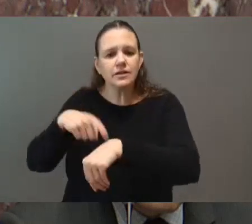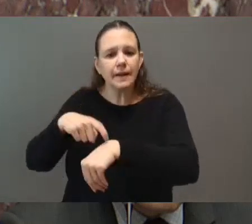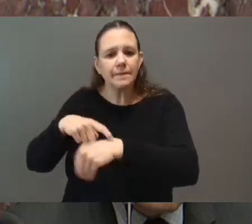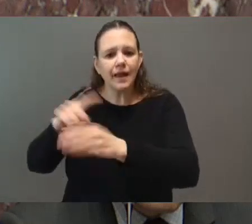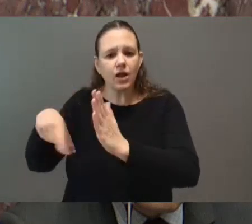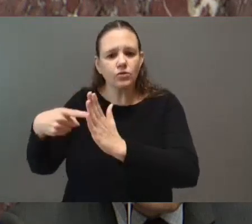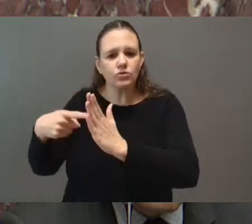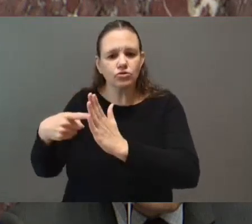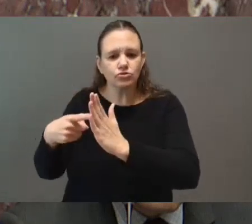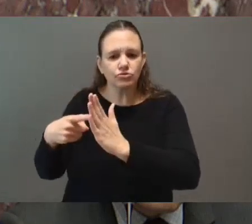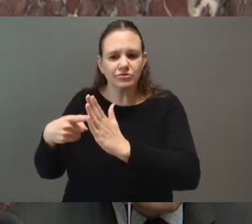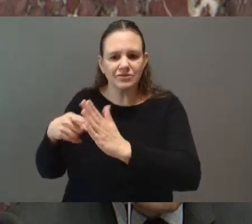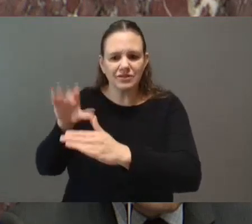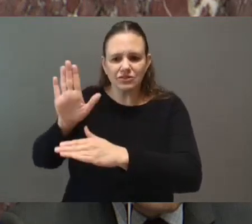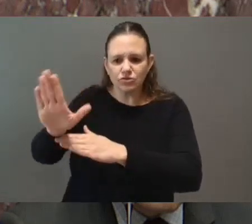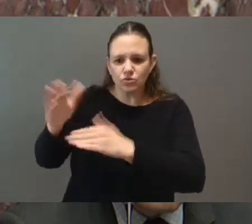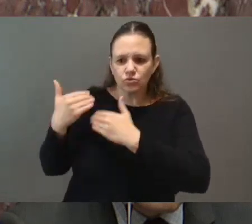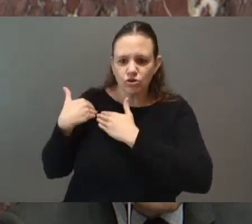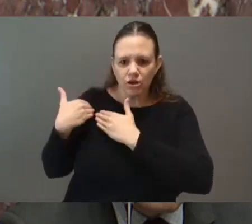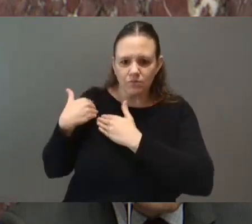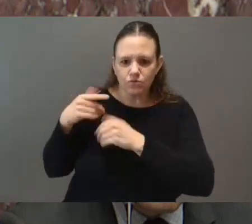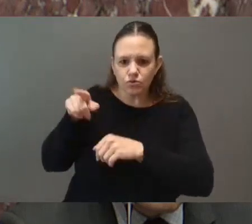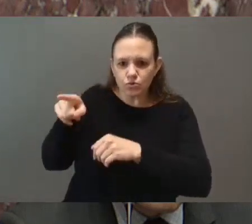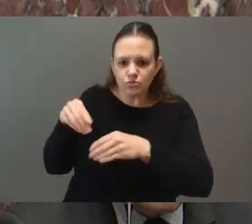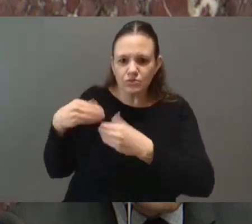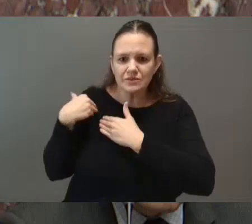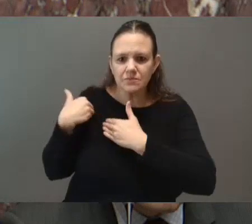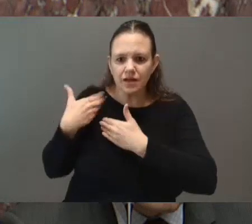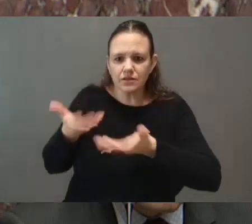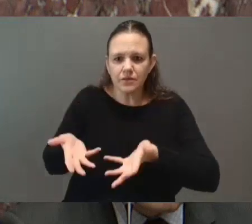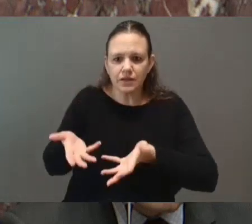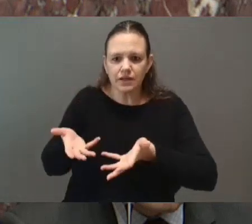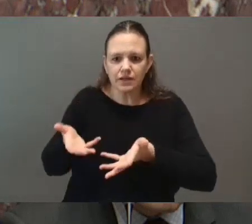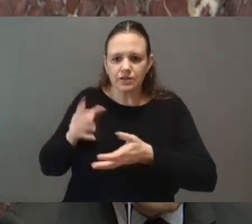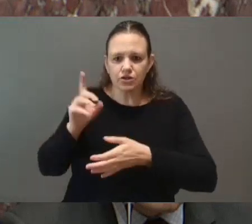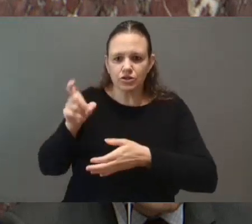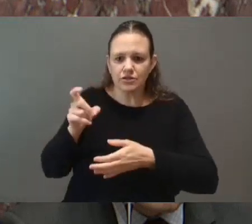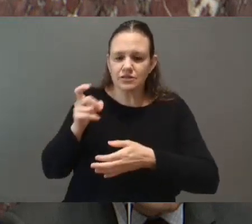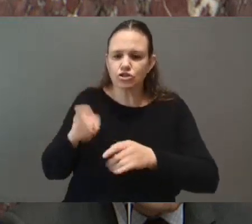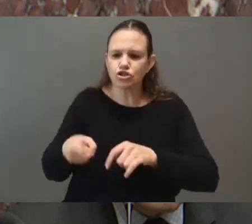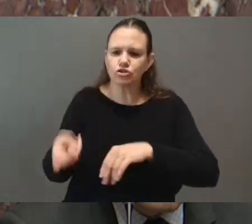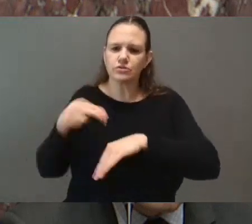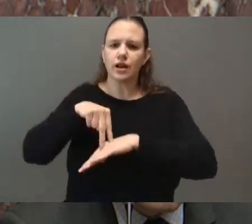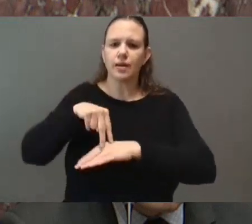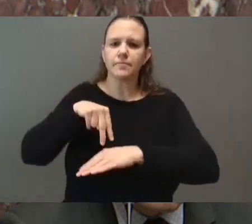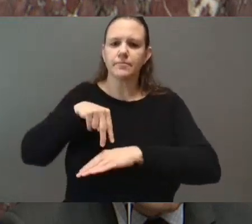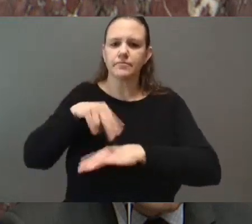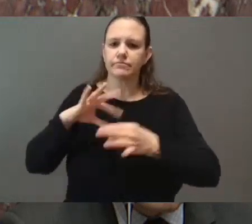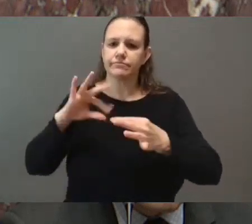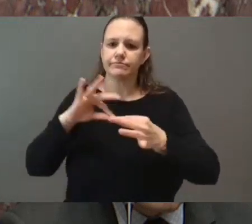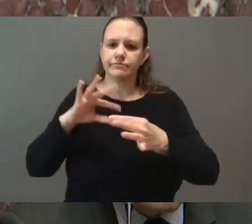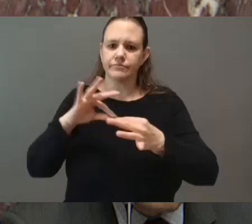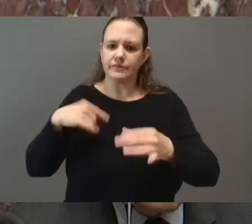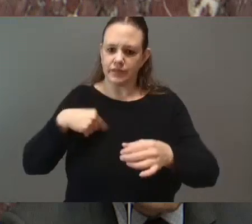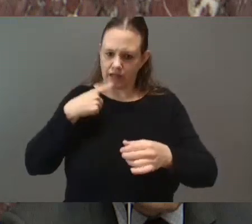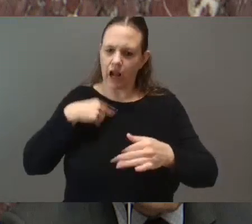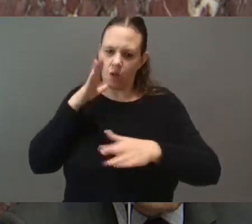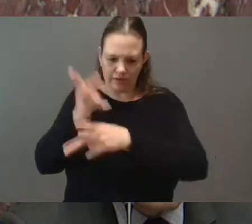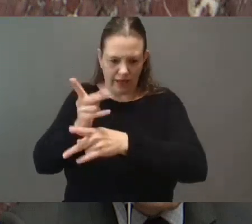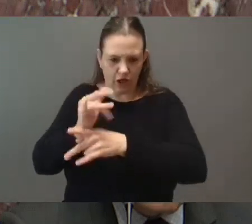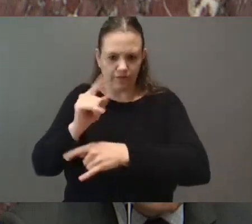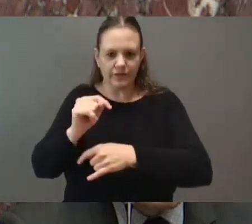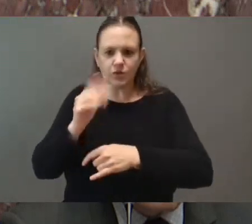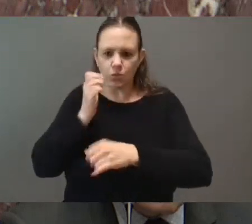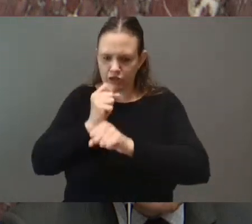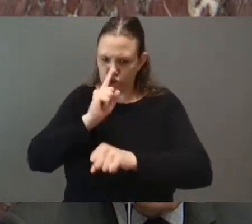said, I'm taking care of this. I will ensure that this is mandated for every single post-secondary